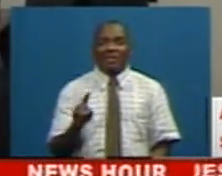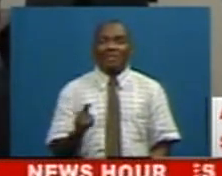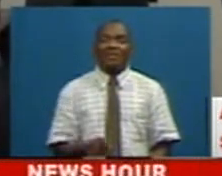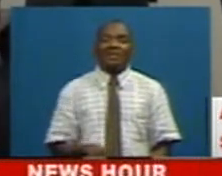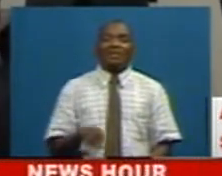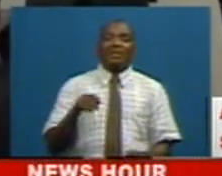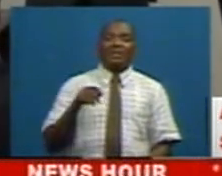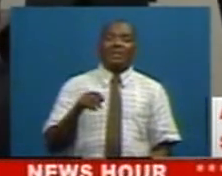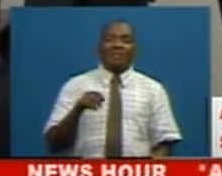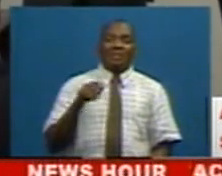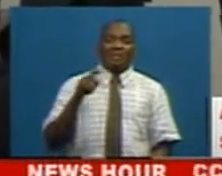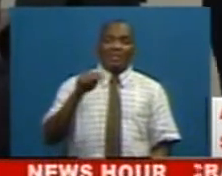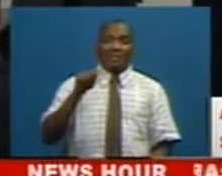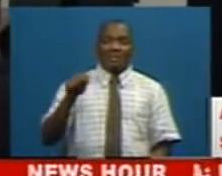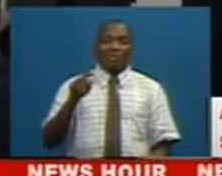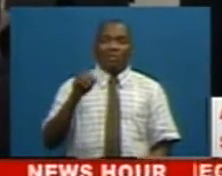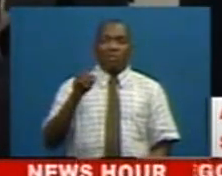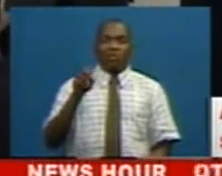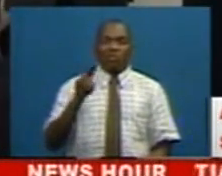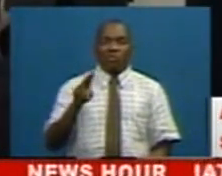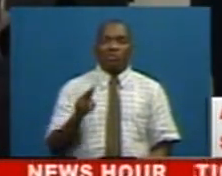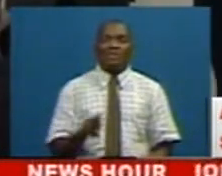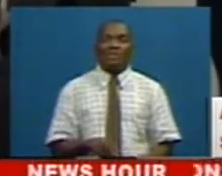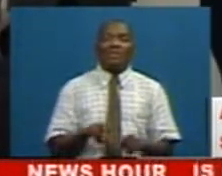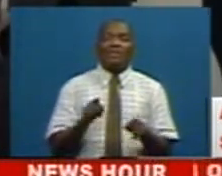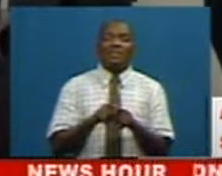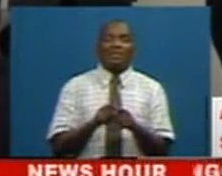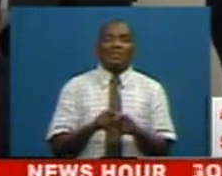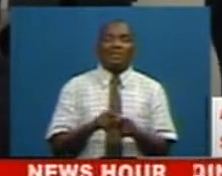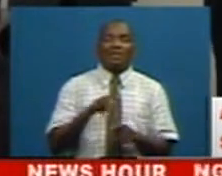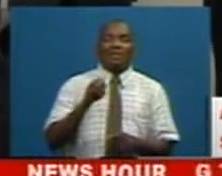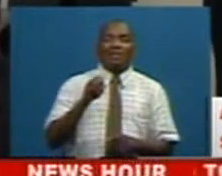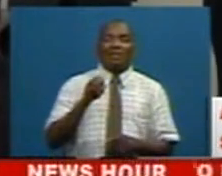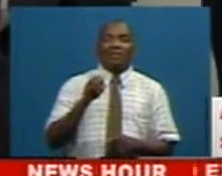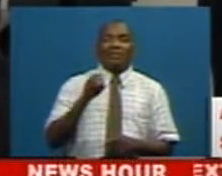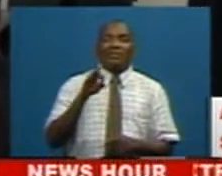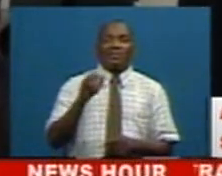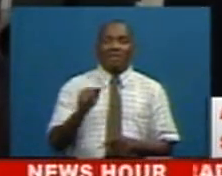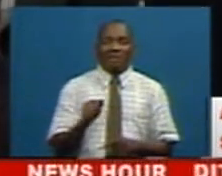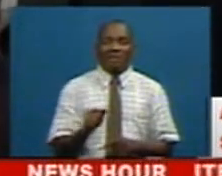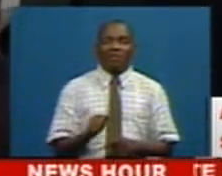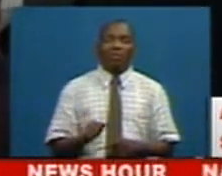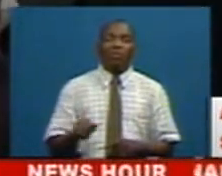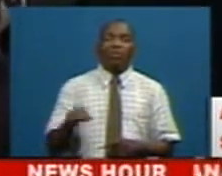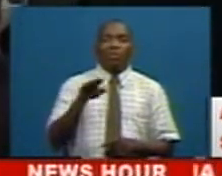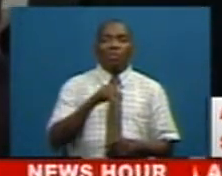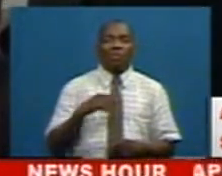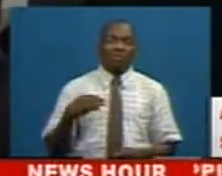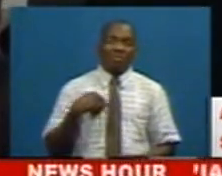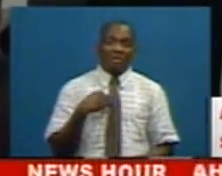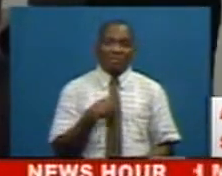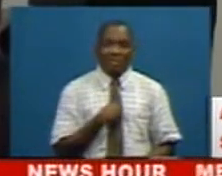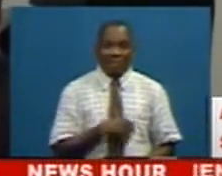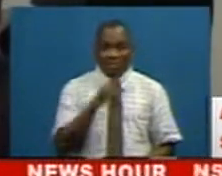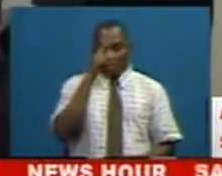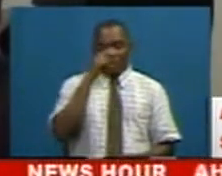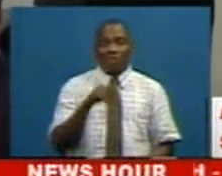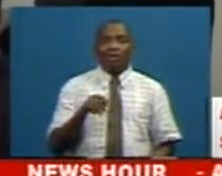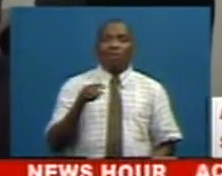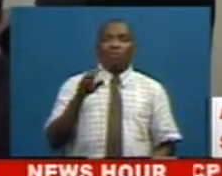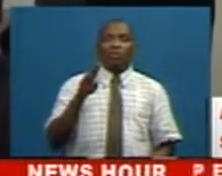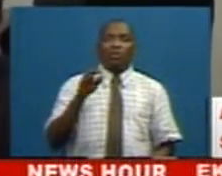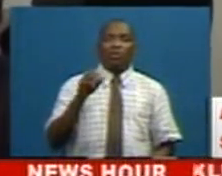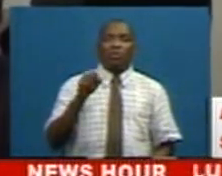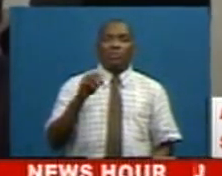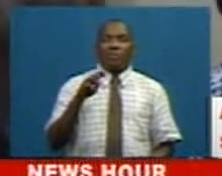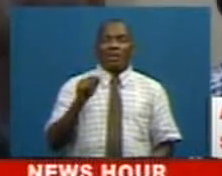Ahiagble, Mr. T.T. Owusu Note, and Madam Efia Kuranchiwa in team as members. Mr. William Bosman